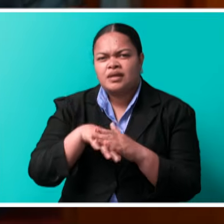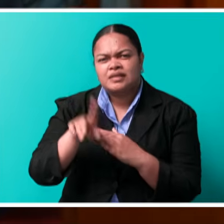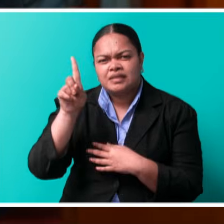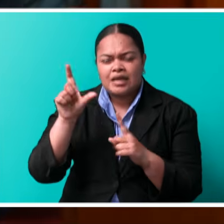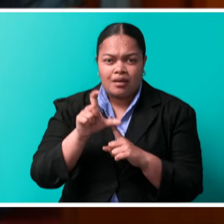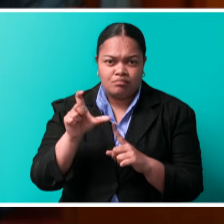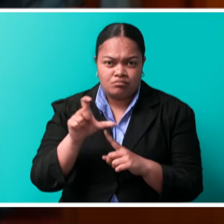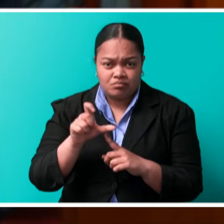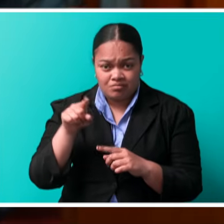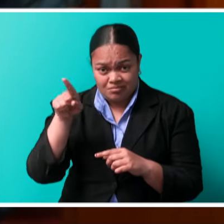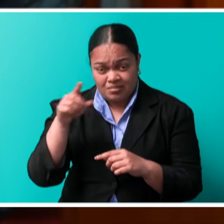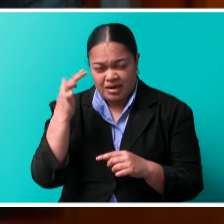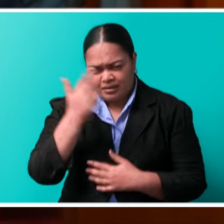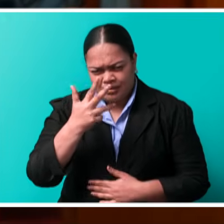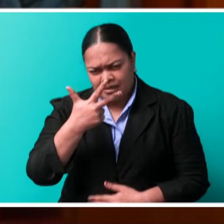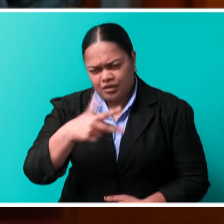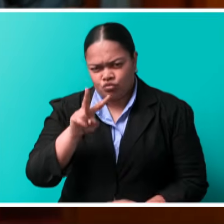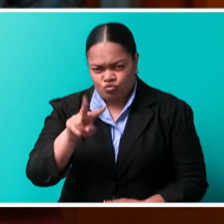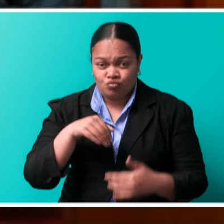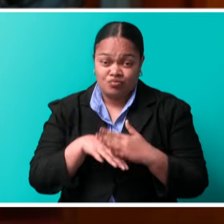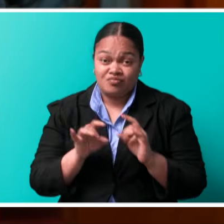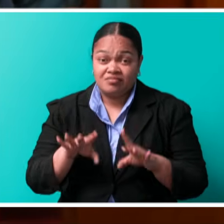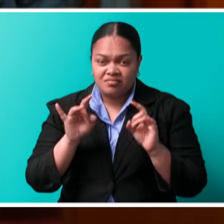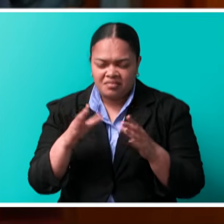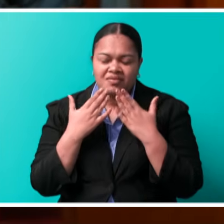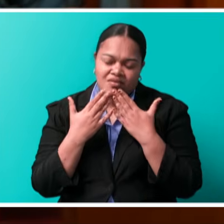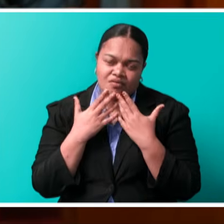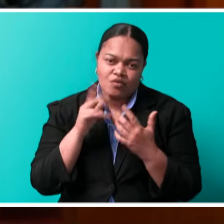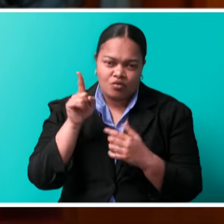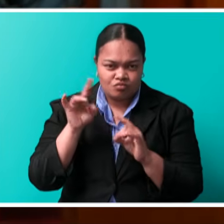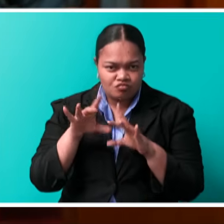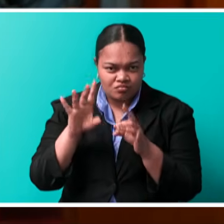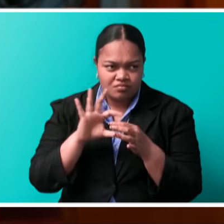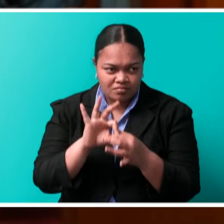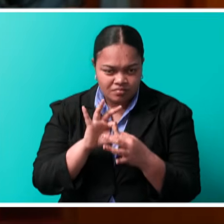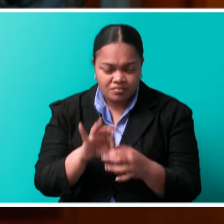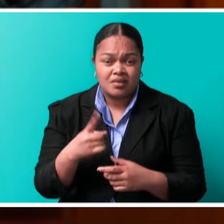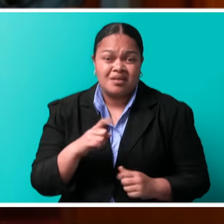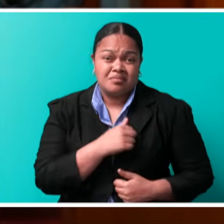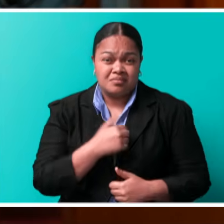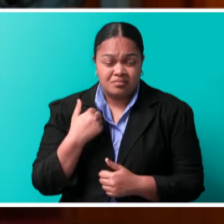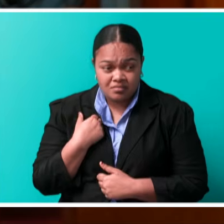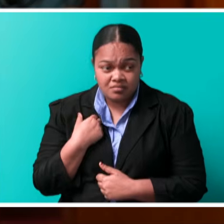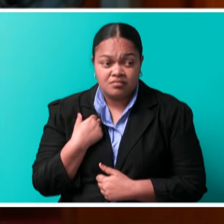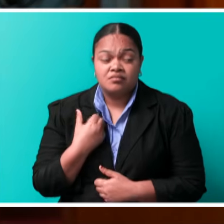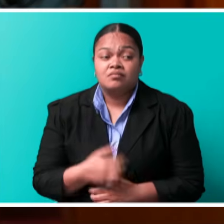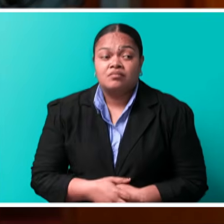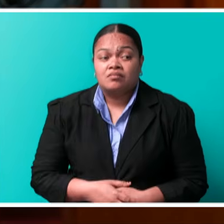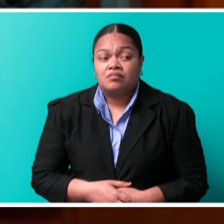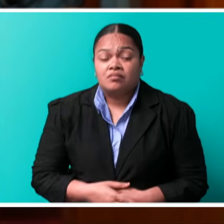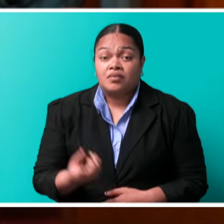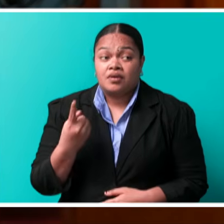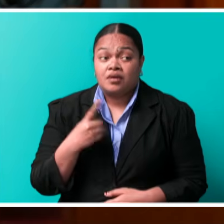1982, and we thank Australia for their cooperation in our education and military education,